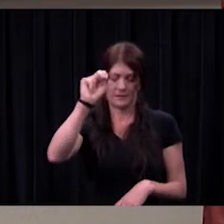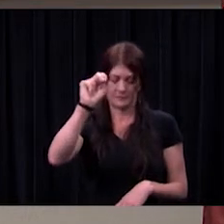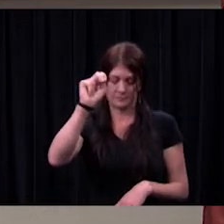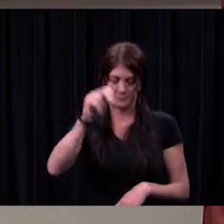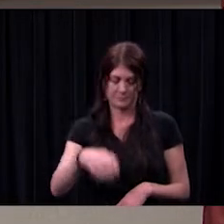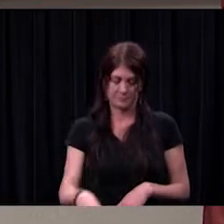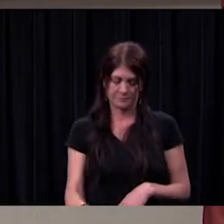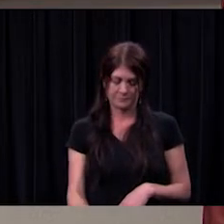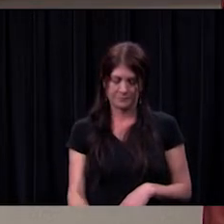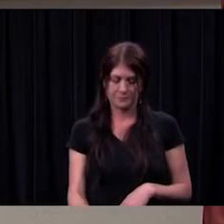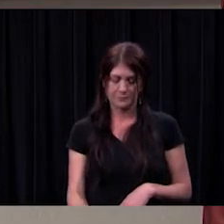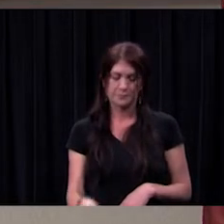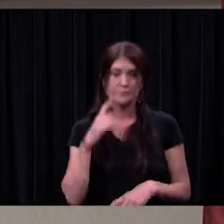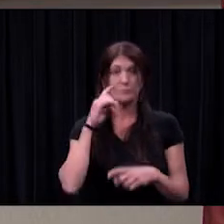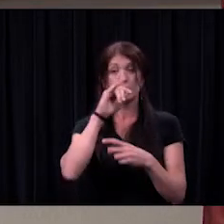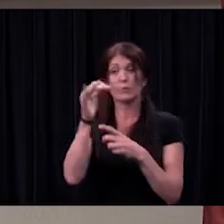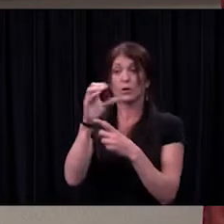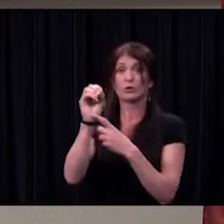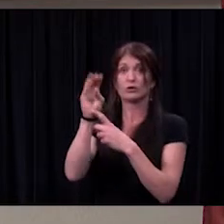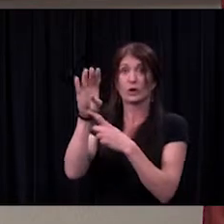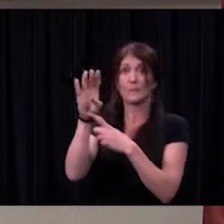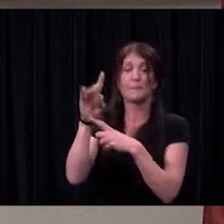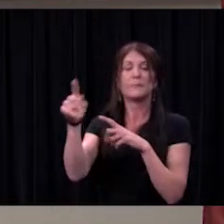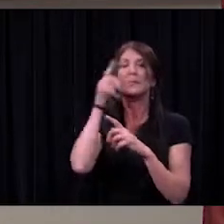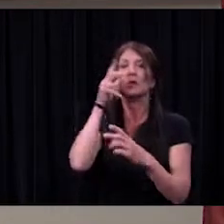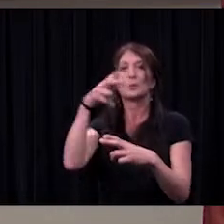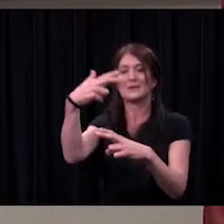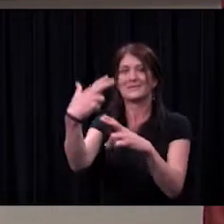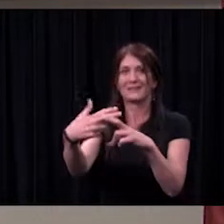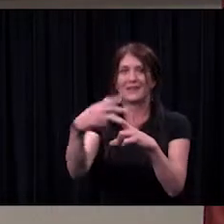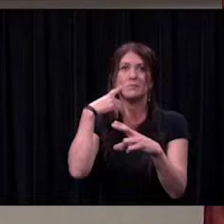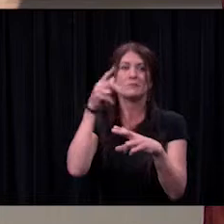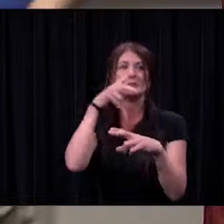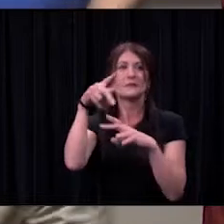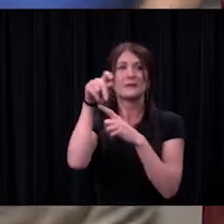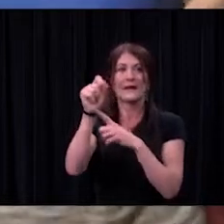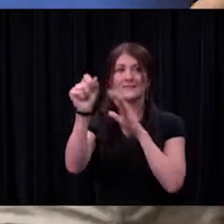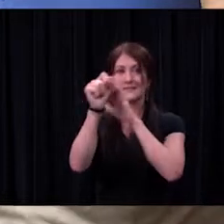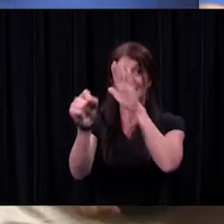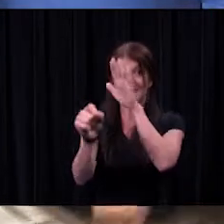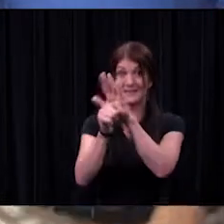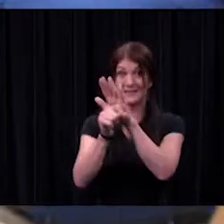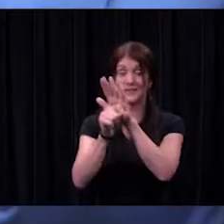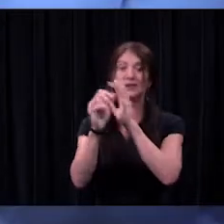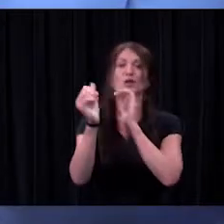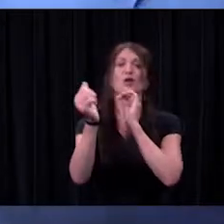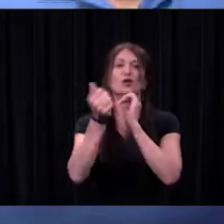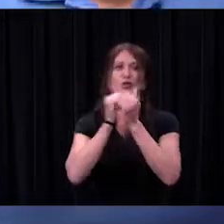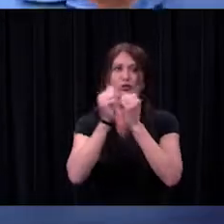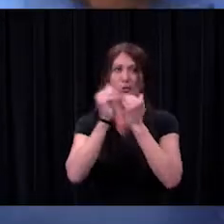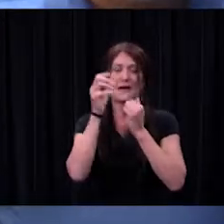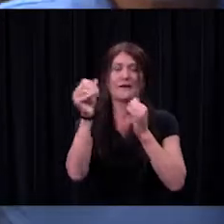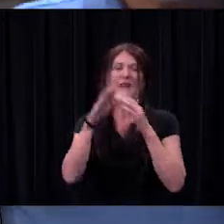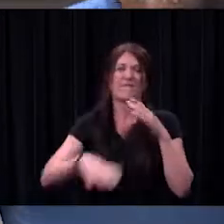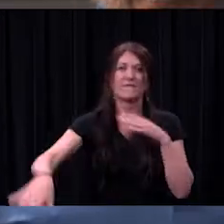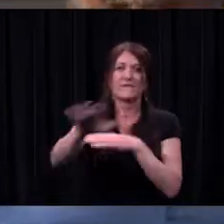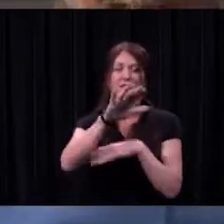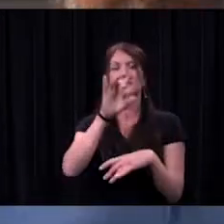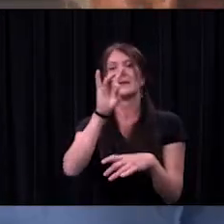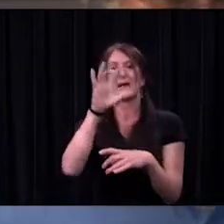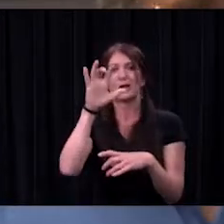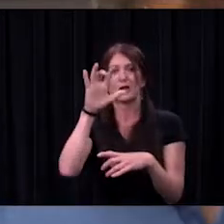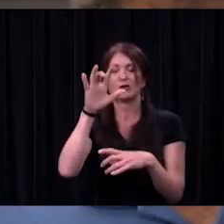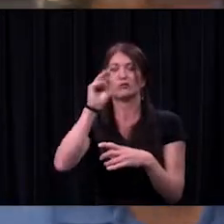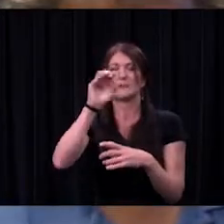Jacob was named the Kansas State Track and Field Boys 800 meter run champion. Congratulations